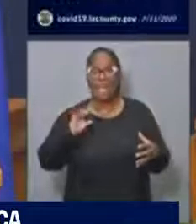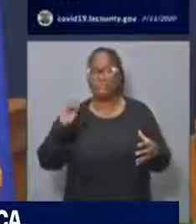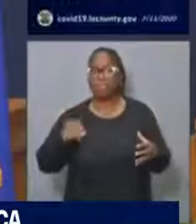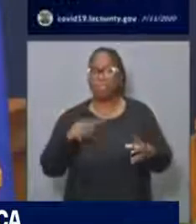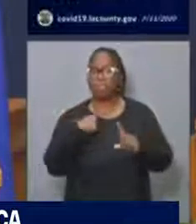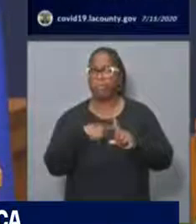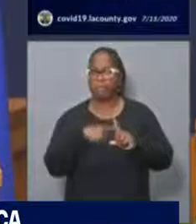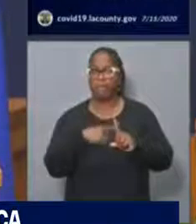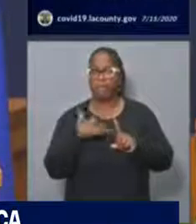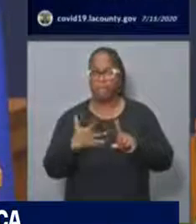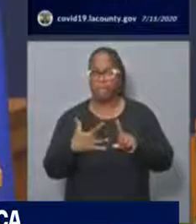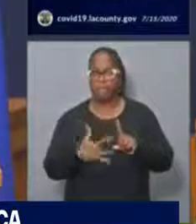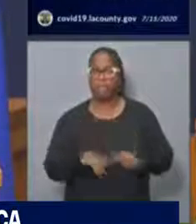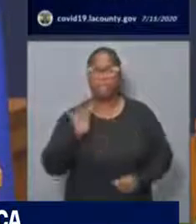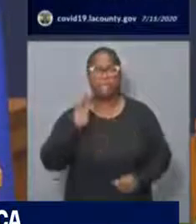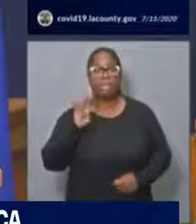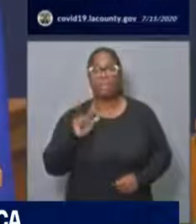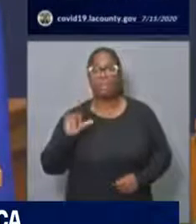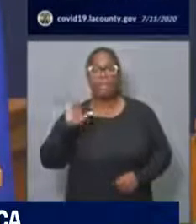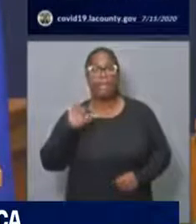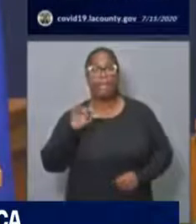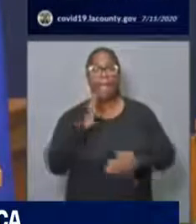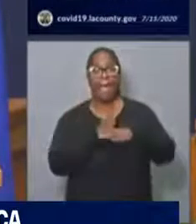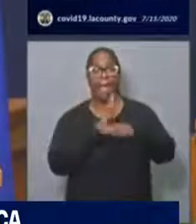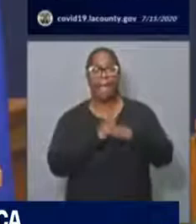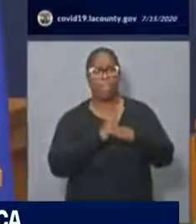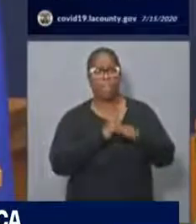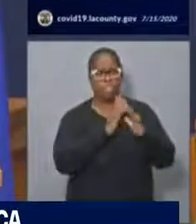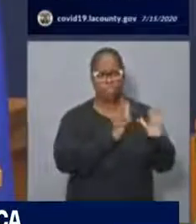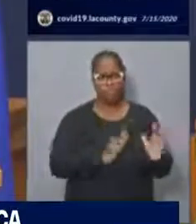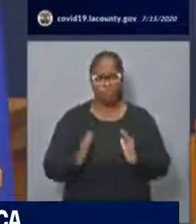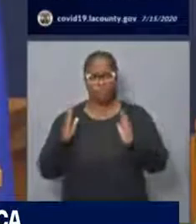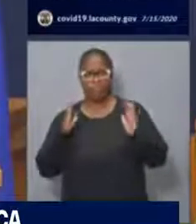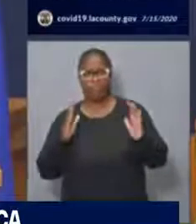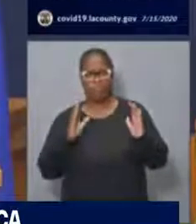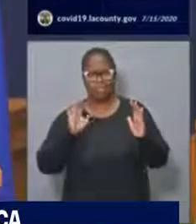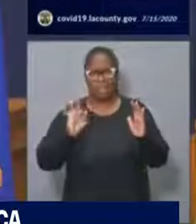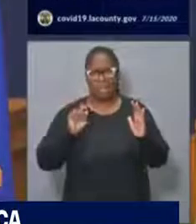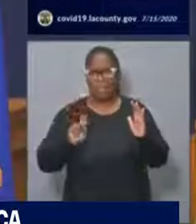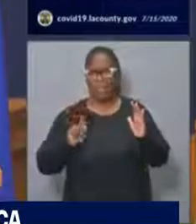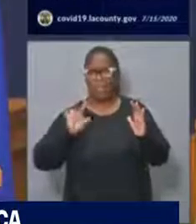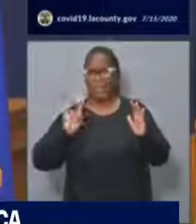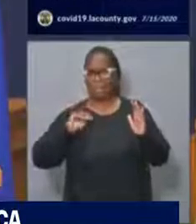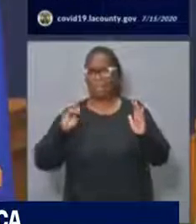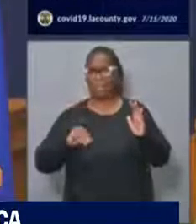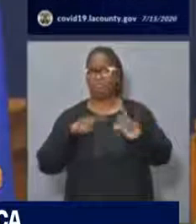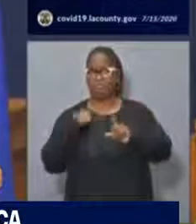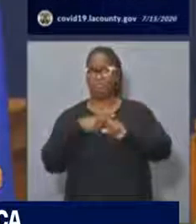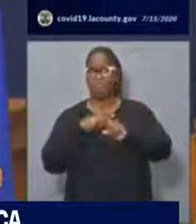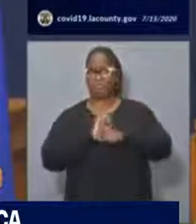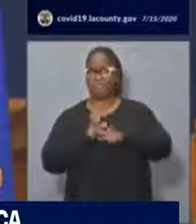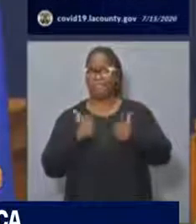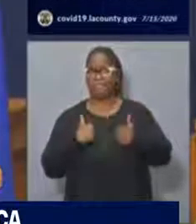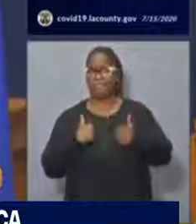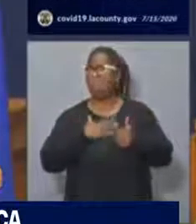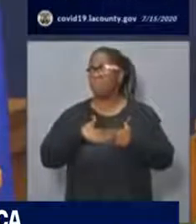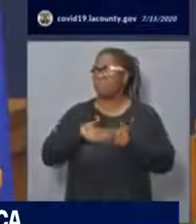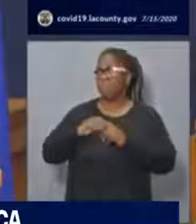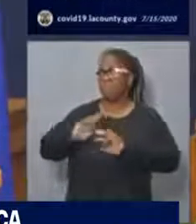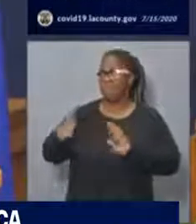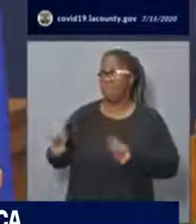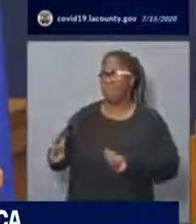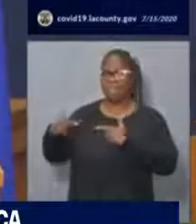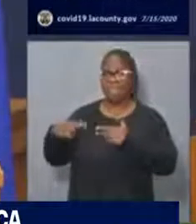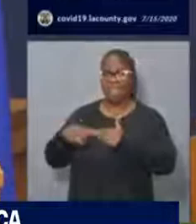The 7-day rolling average daily positivity rate is now at 9.8%. And can you please put up the first